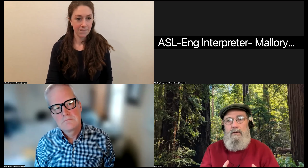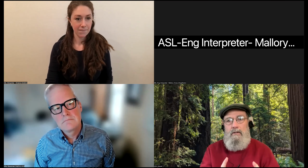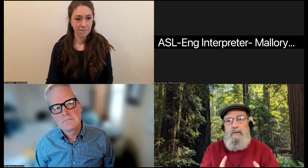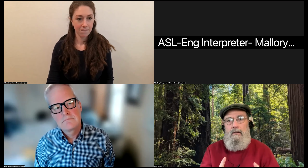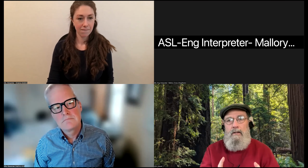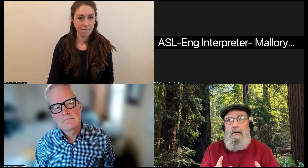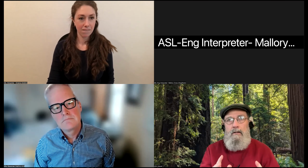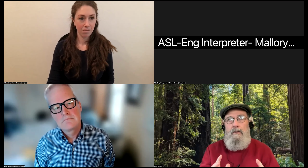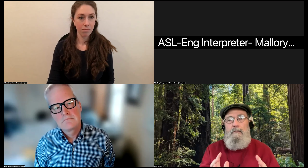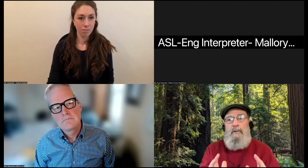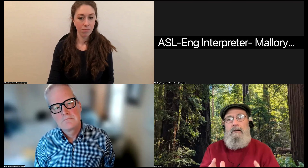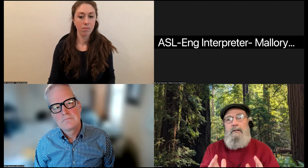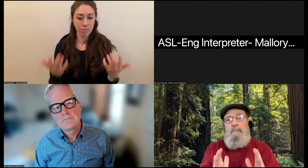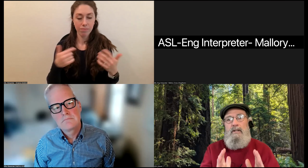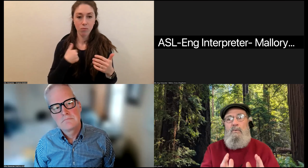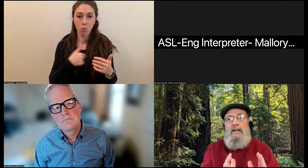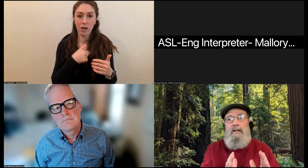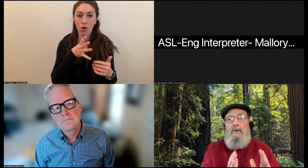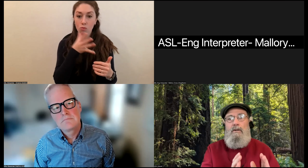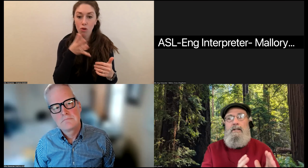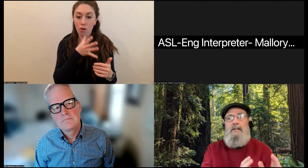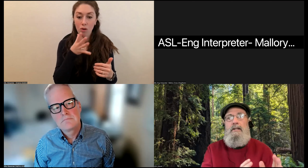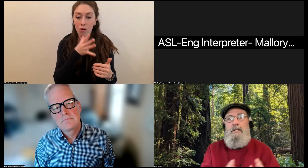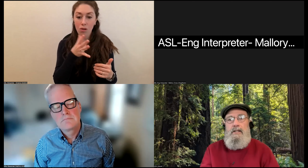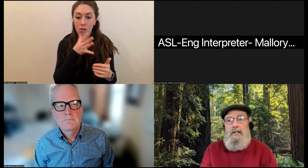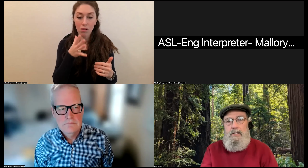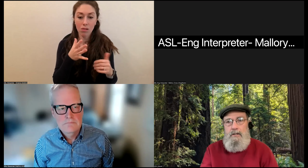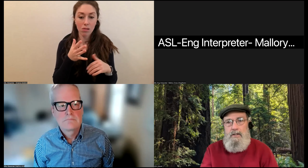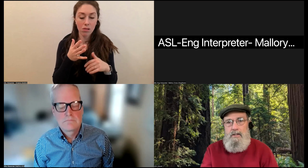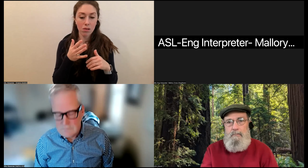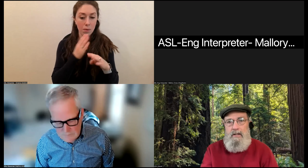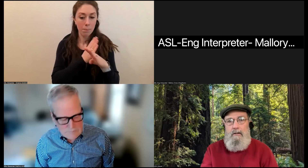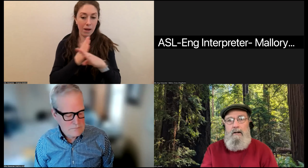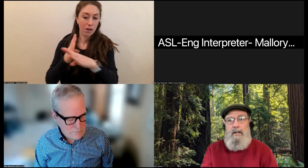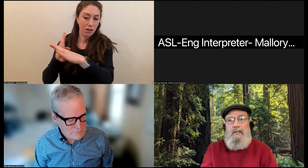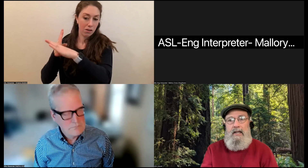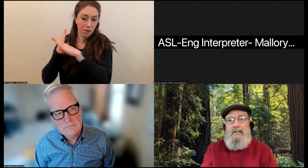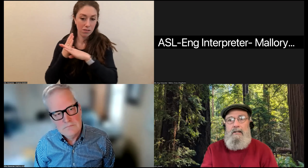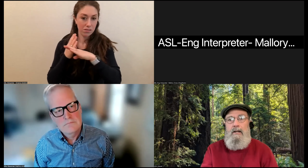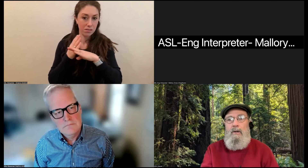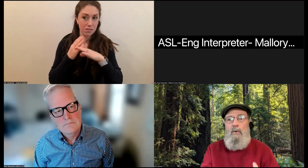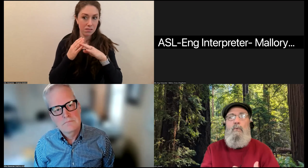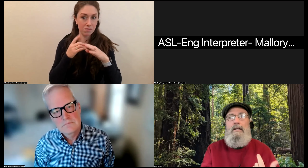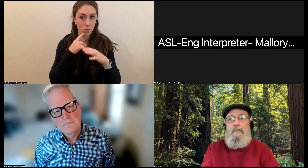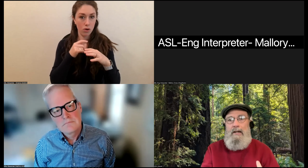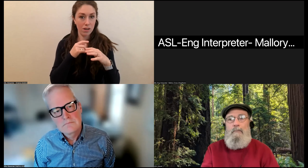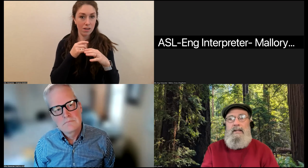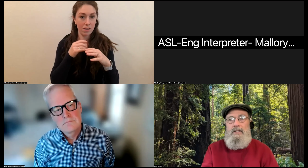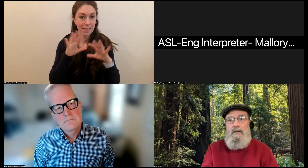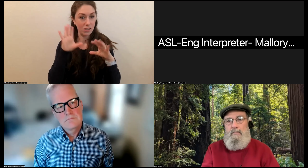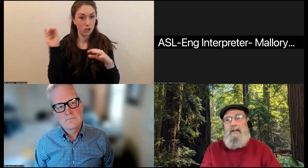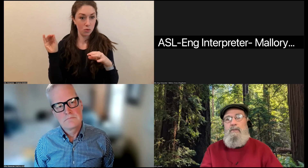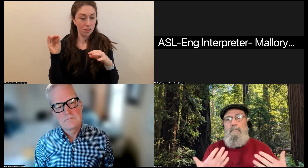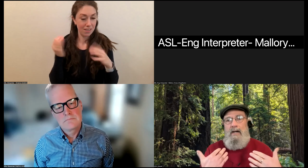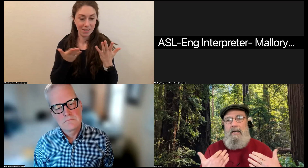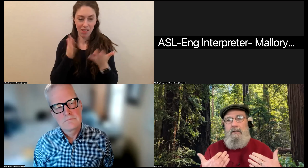because we're rural, the barriers between organizations and institutions up here are much less. We wind up helping each